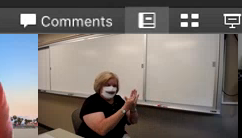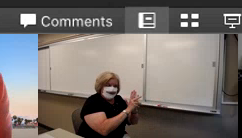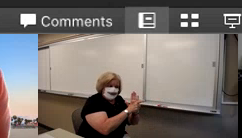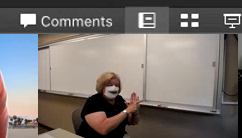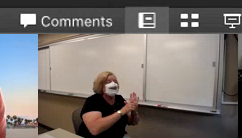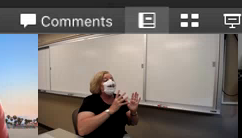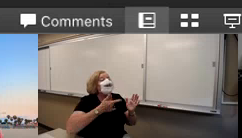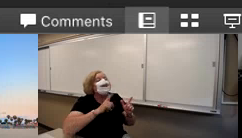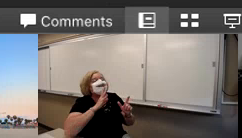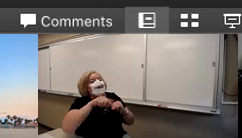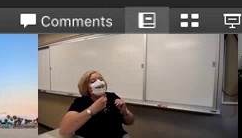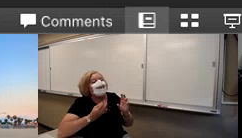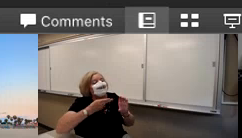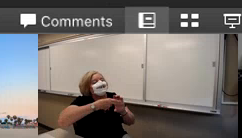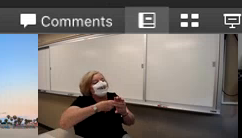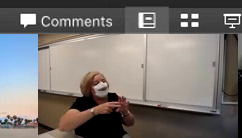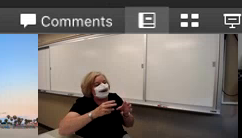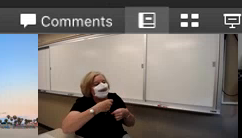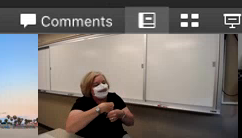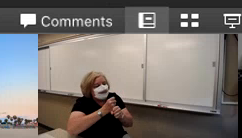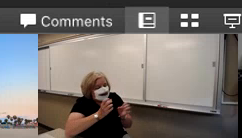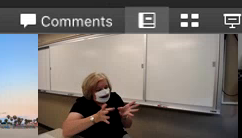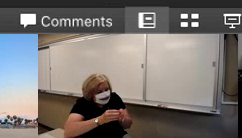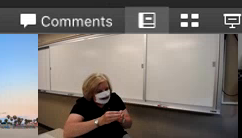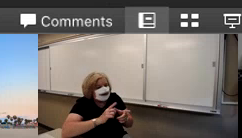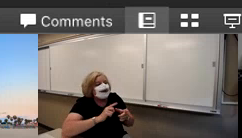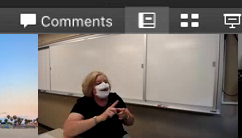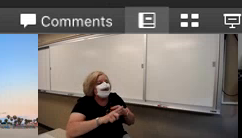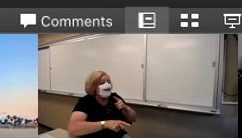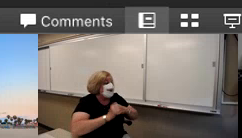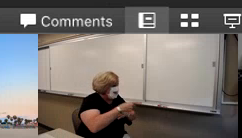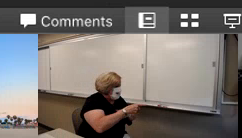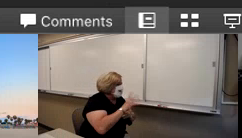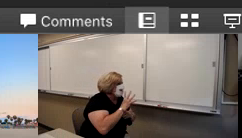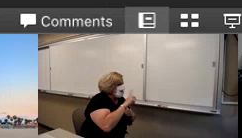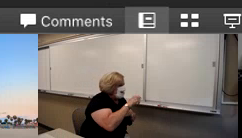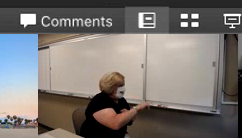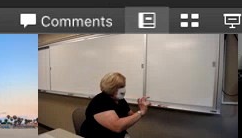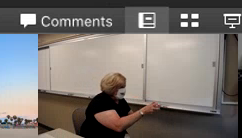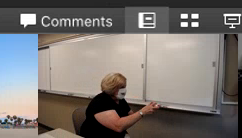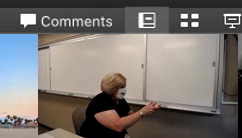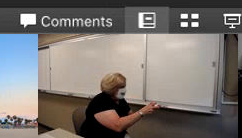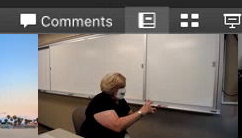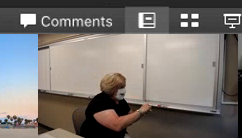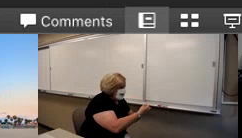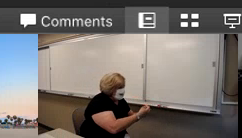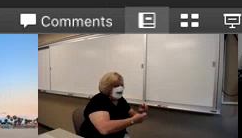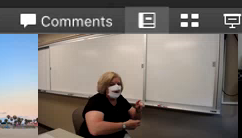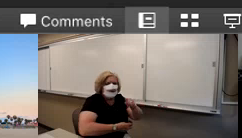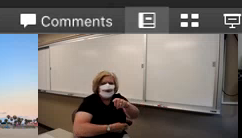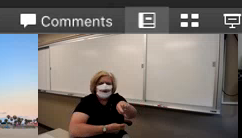meeting, and then hopefully when I come back to that, it will make a little bit more sense. Okay. So, hey, Candace,